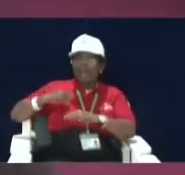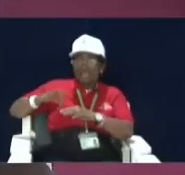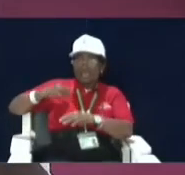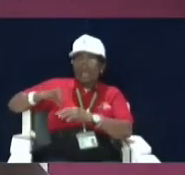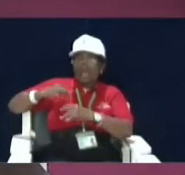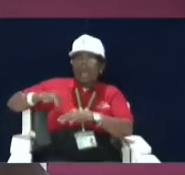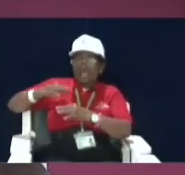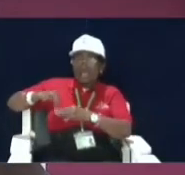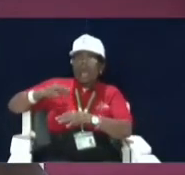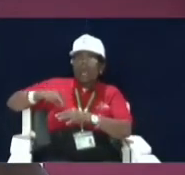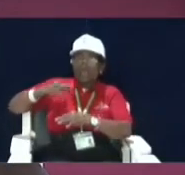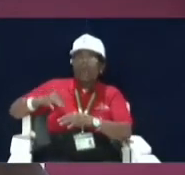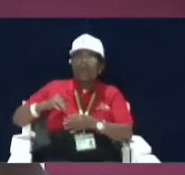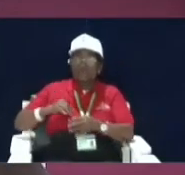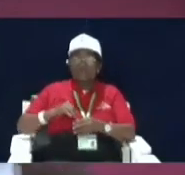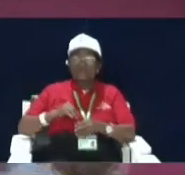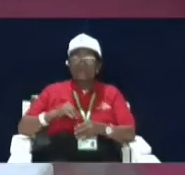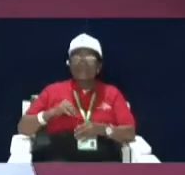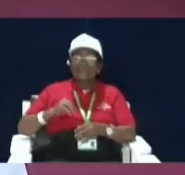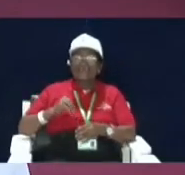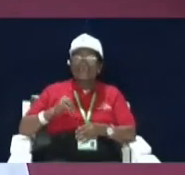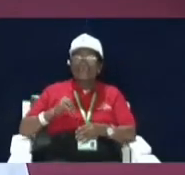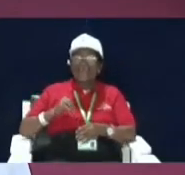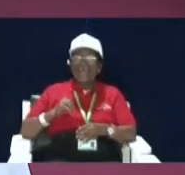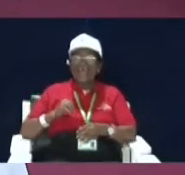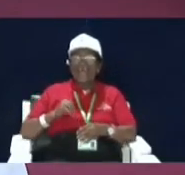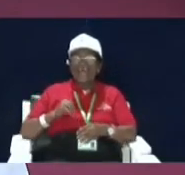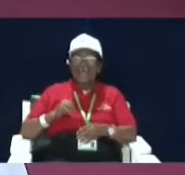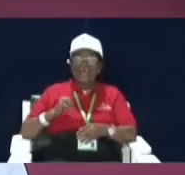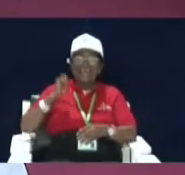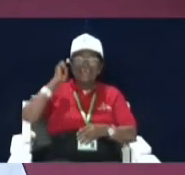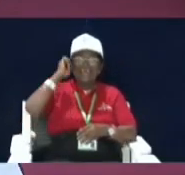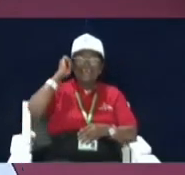Incidentally, he's the one who sewed what I'm wearing.